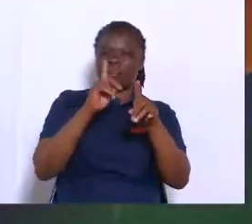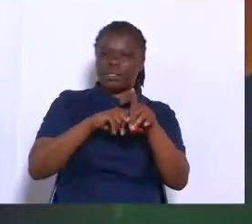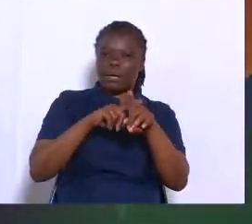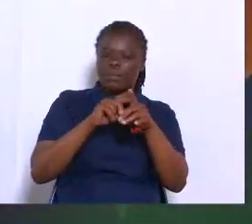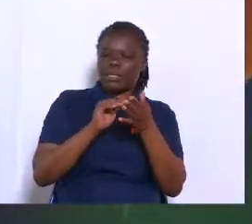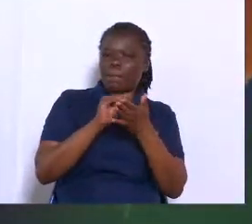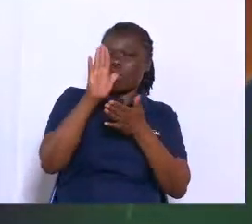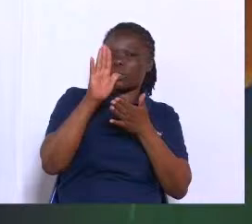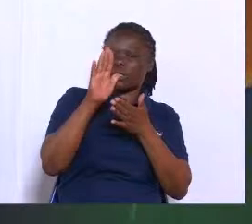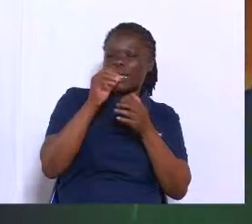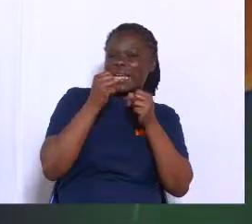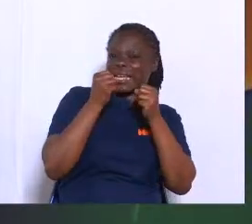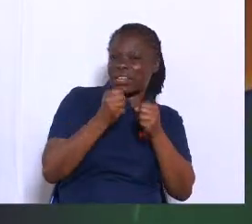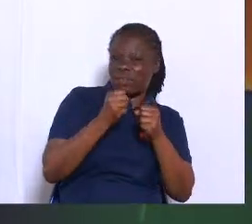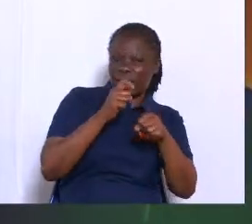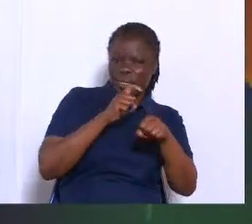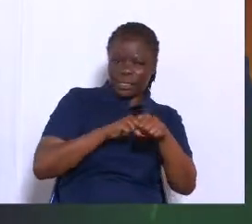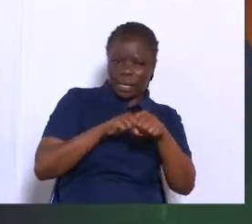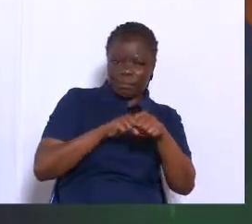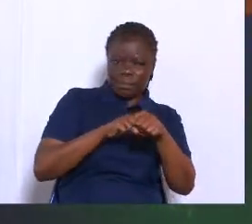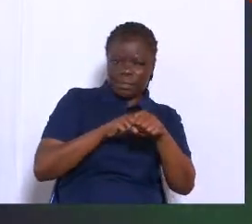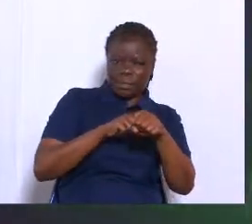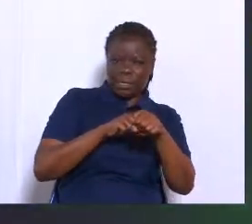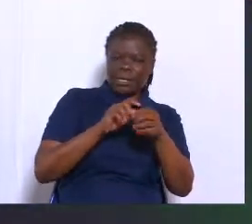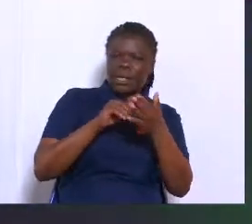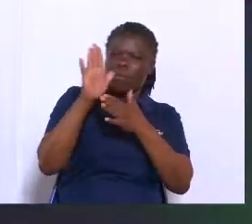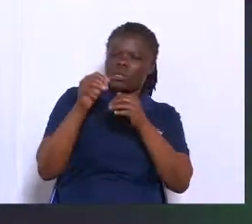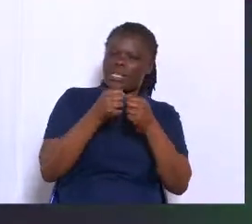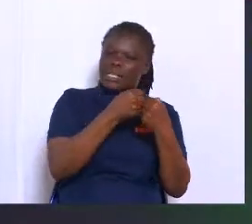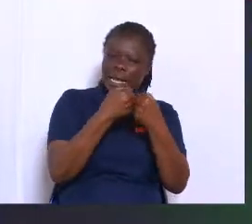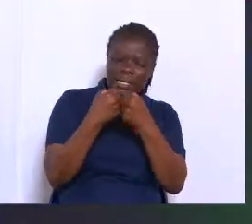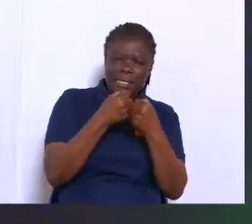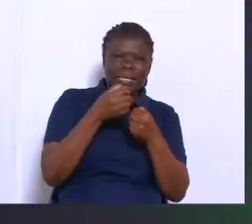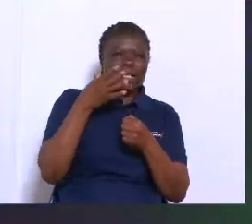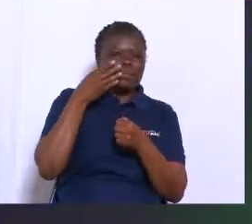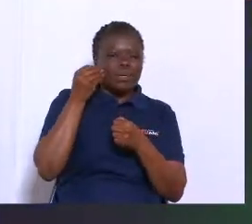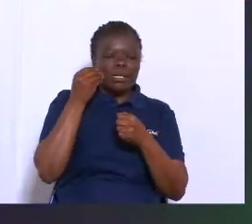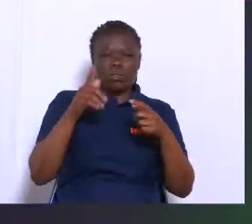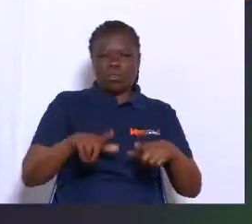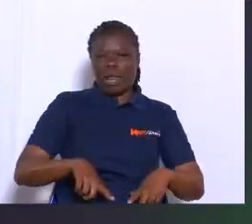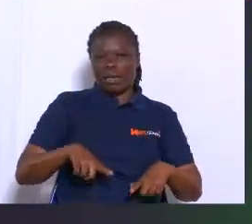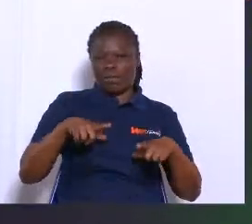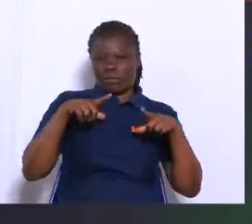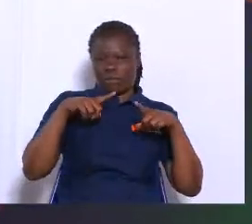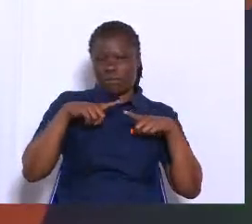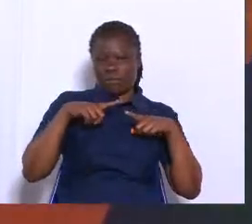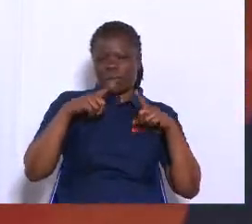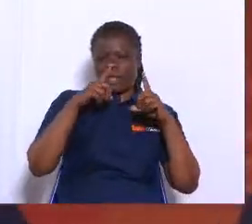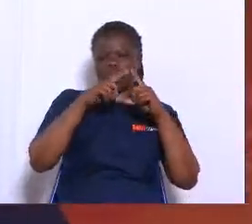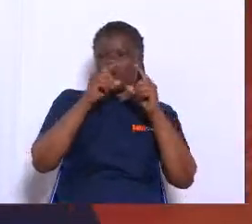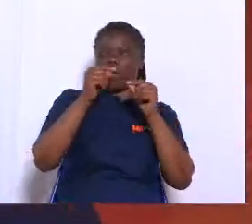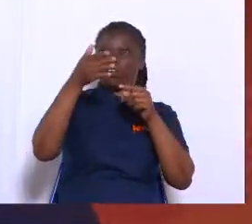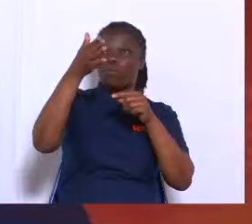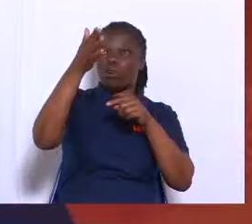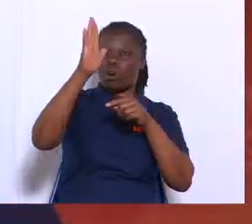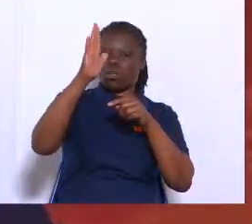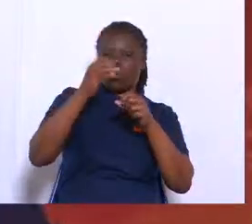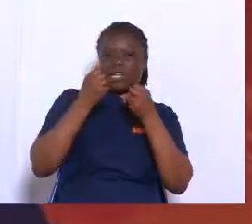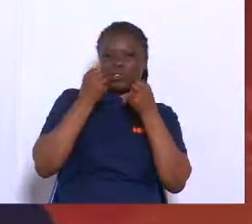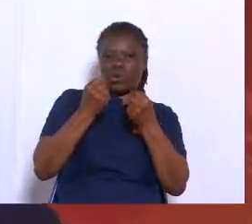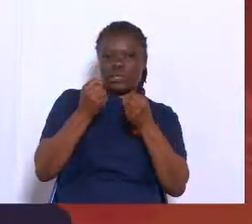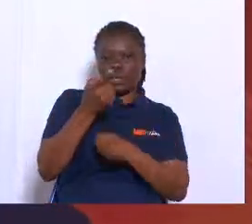most difficult, in the most challenging experiences of life, the Word of God strengthens